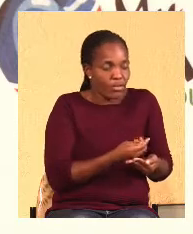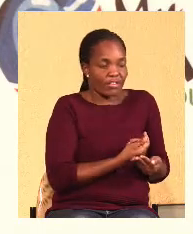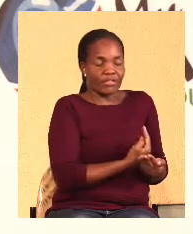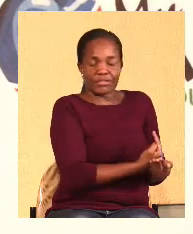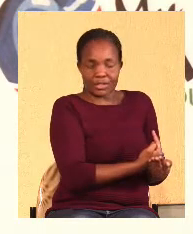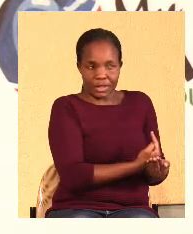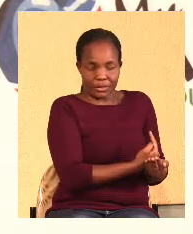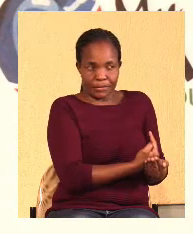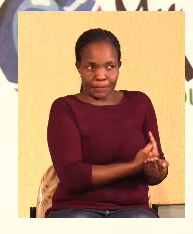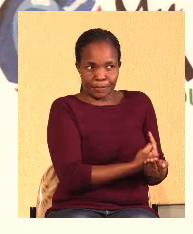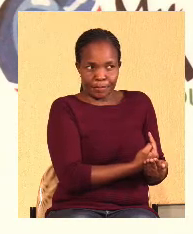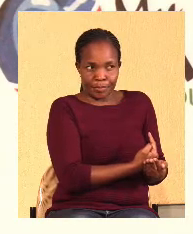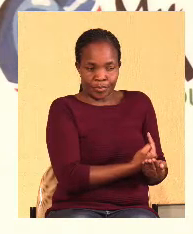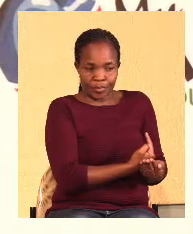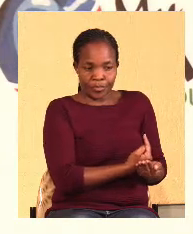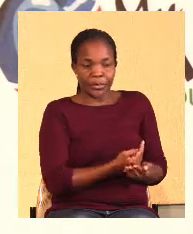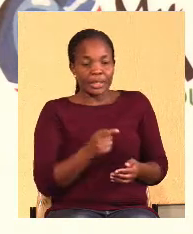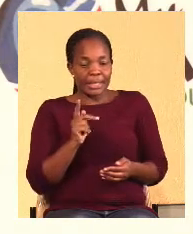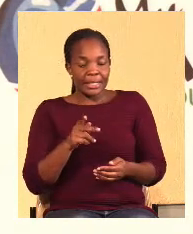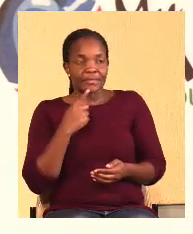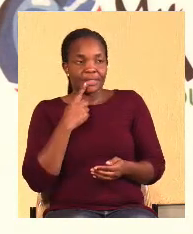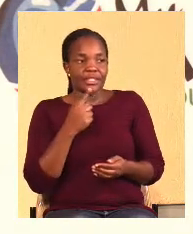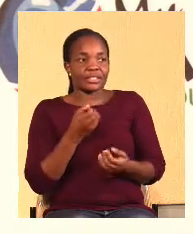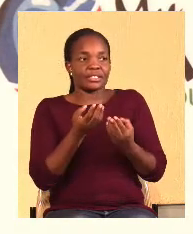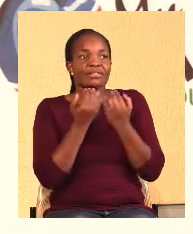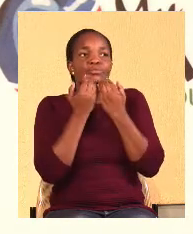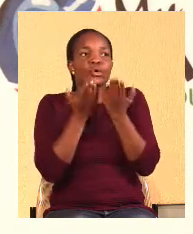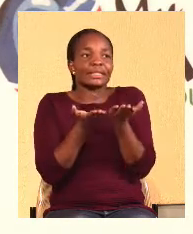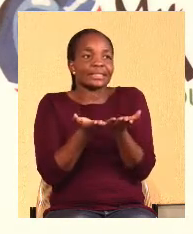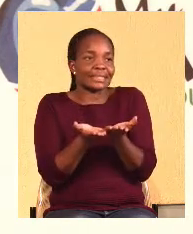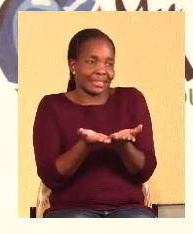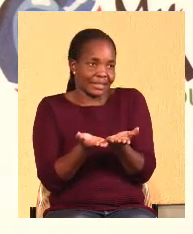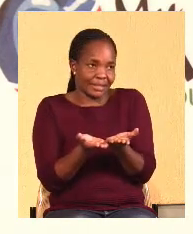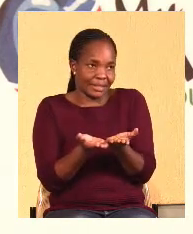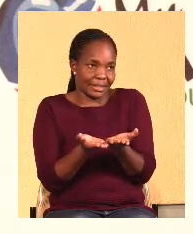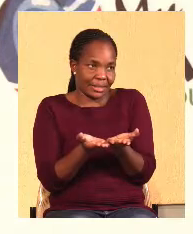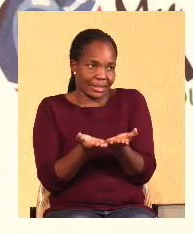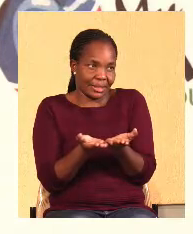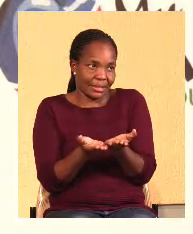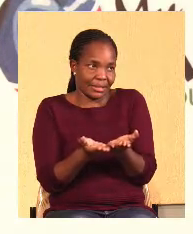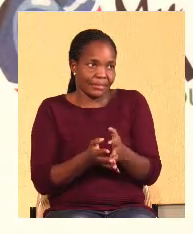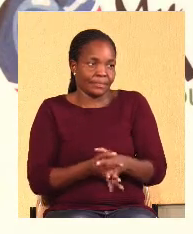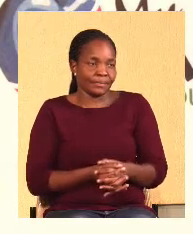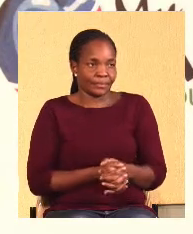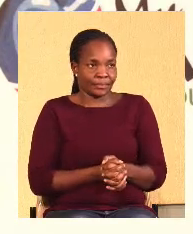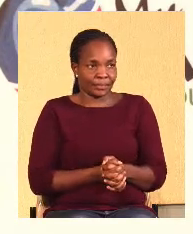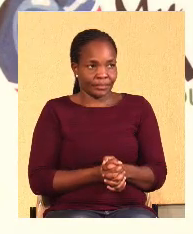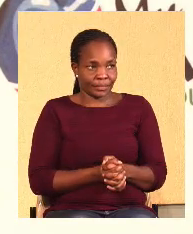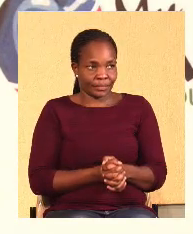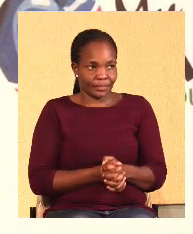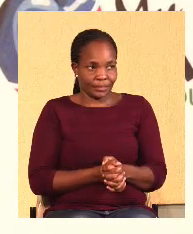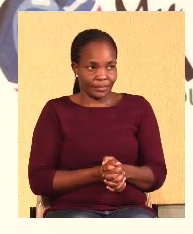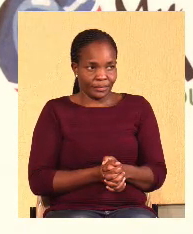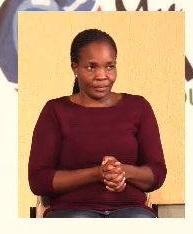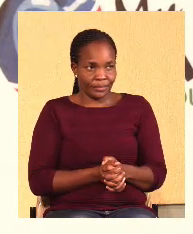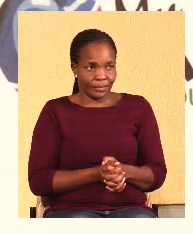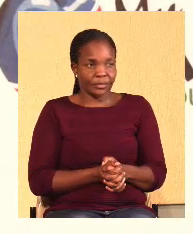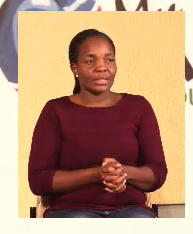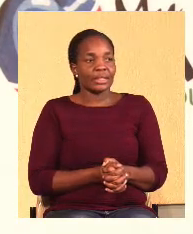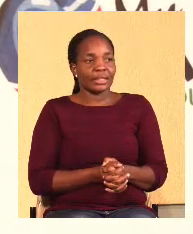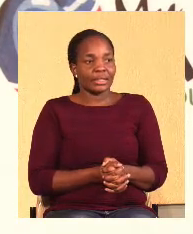only. And in this case, it's regulated in such a manner that it doesn't frustrate also the intention of the